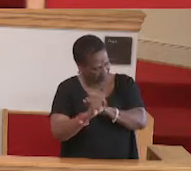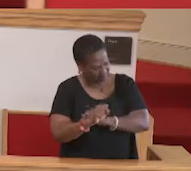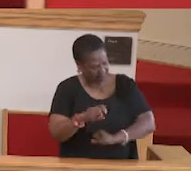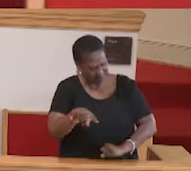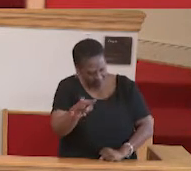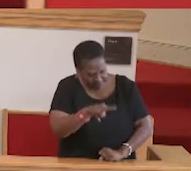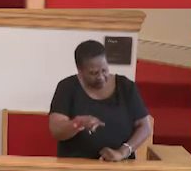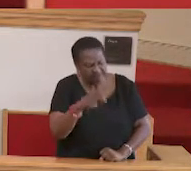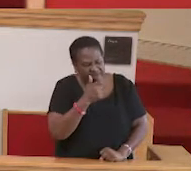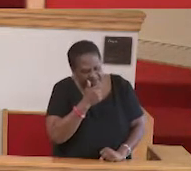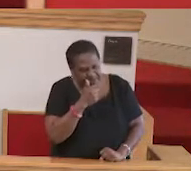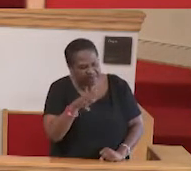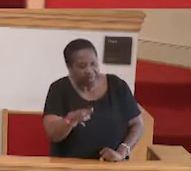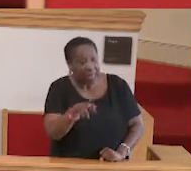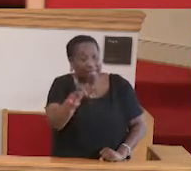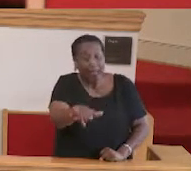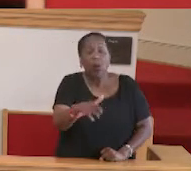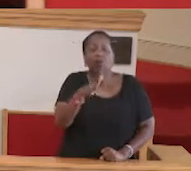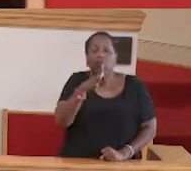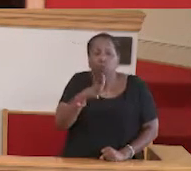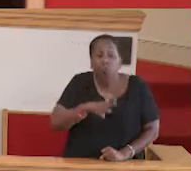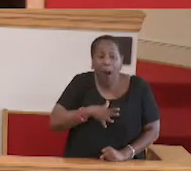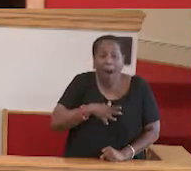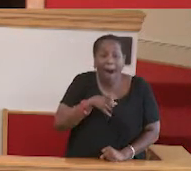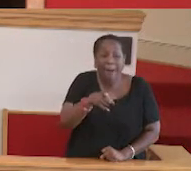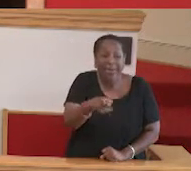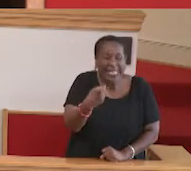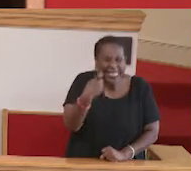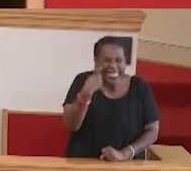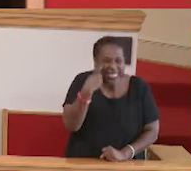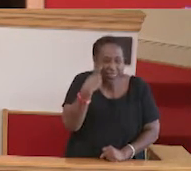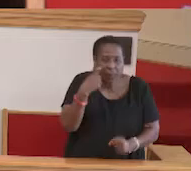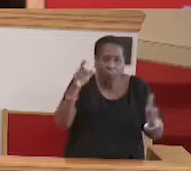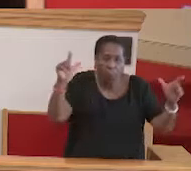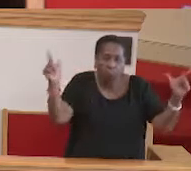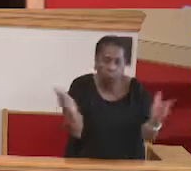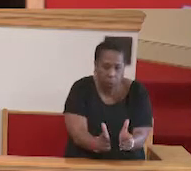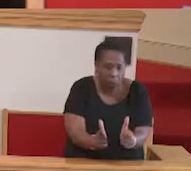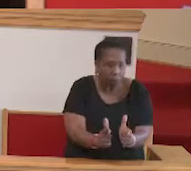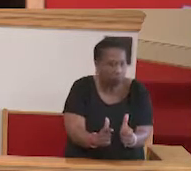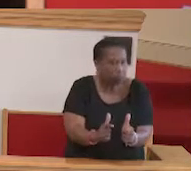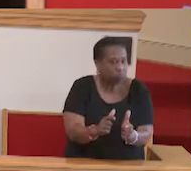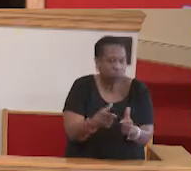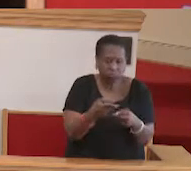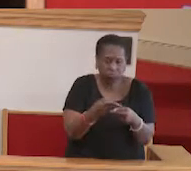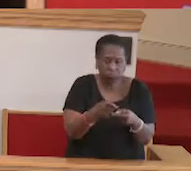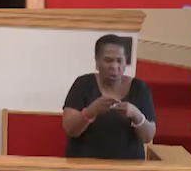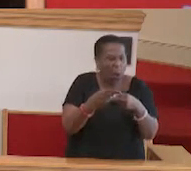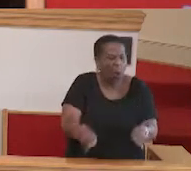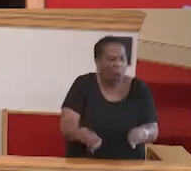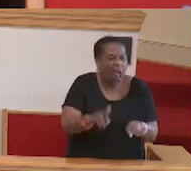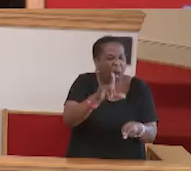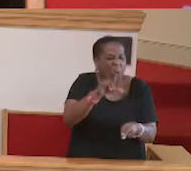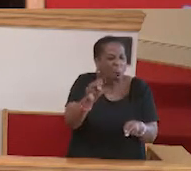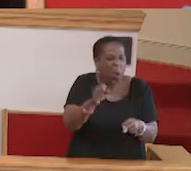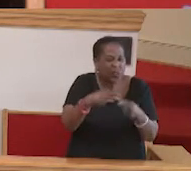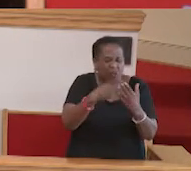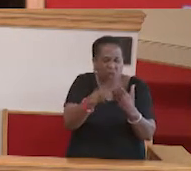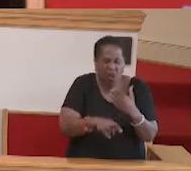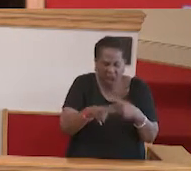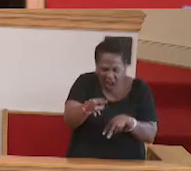And the lady had just lost an inordinate amount of weight on one of these weight loss